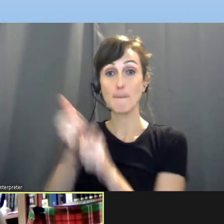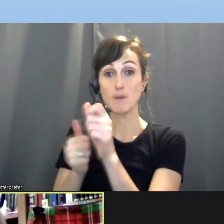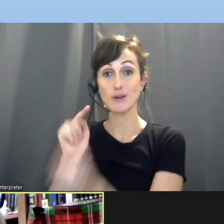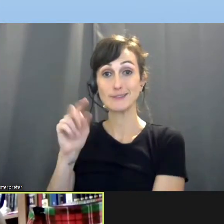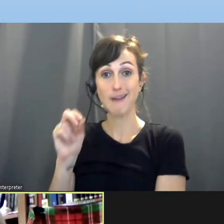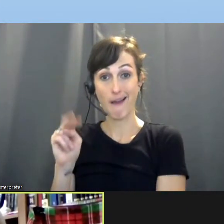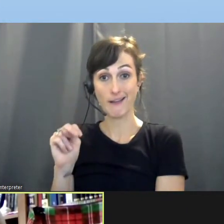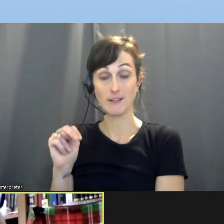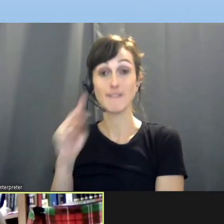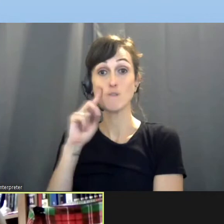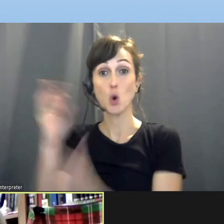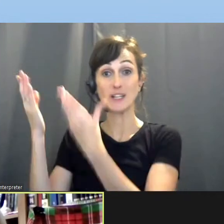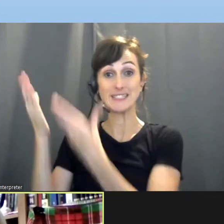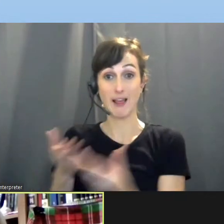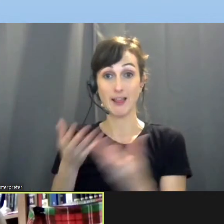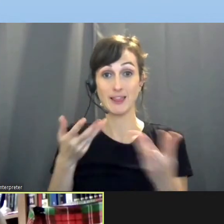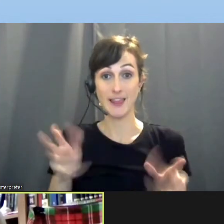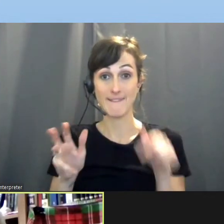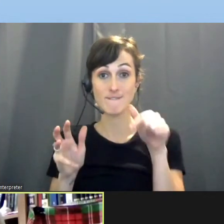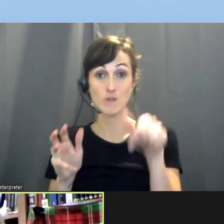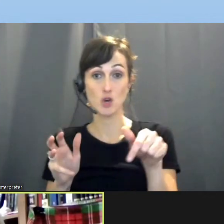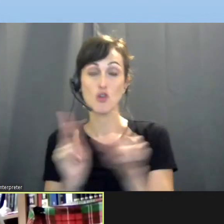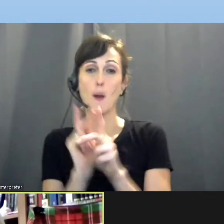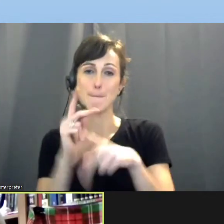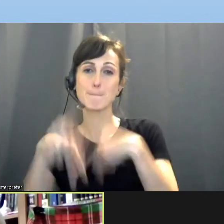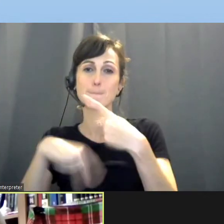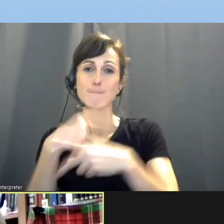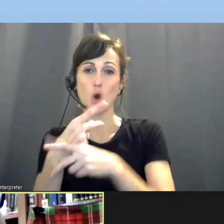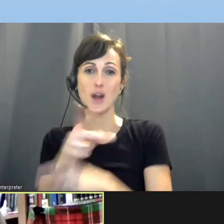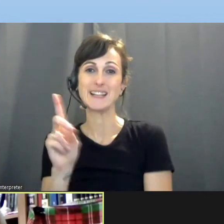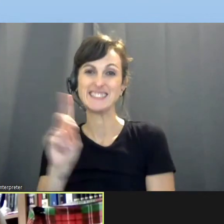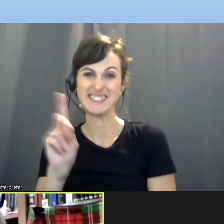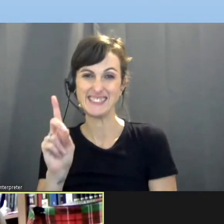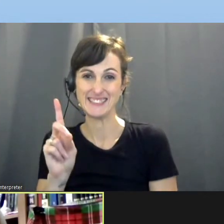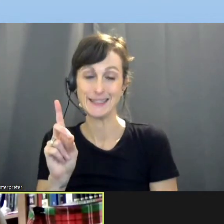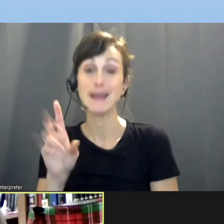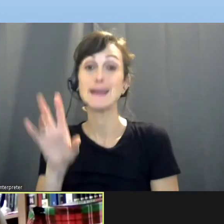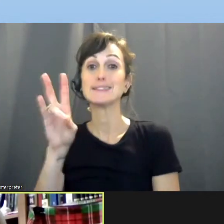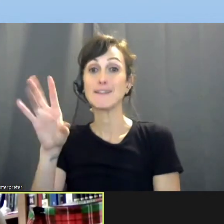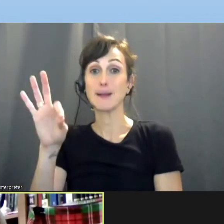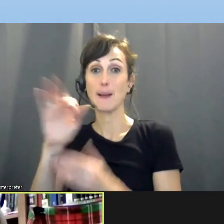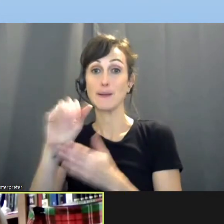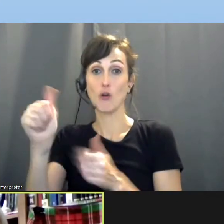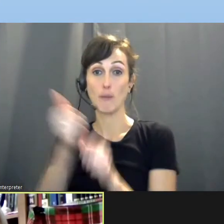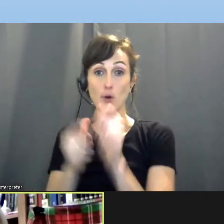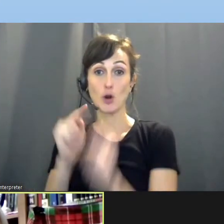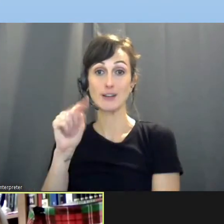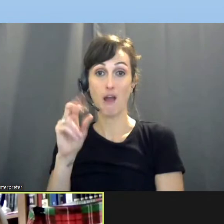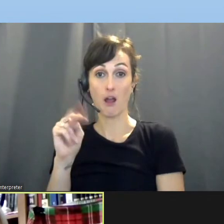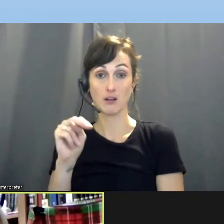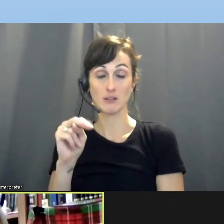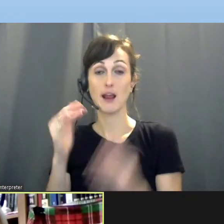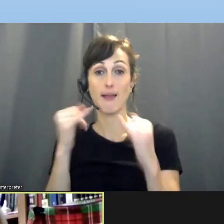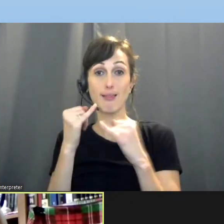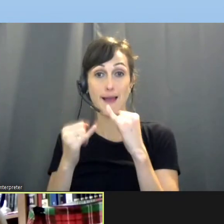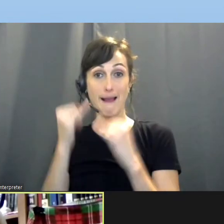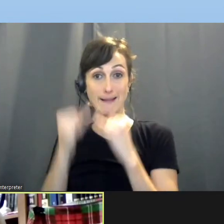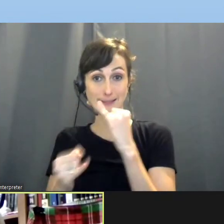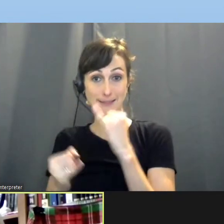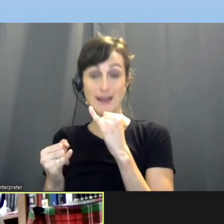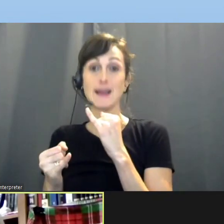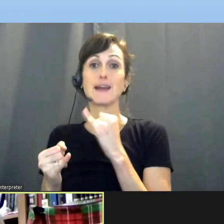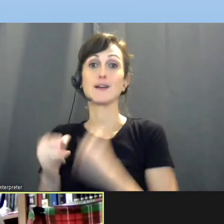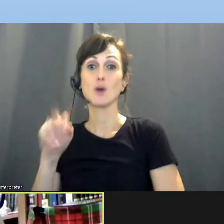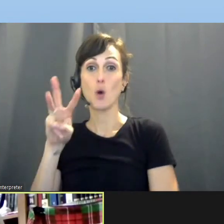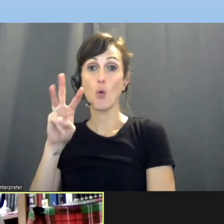for delivered, they bid on product D at $79 per ton. And then lastly, Waller County